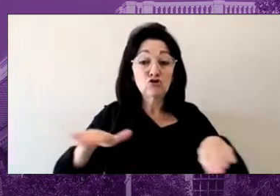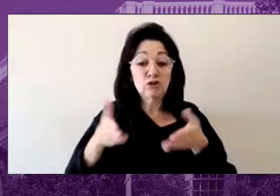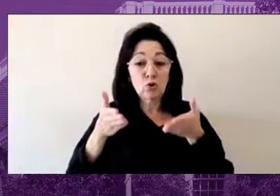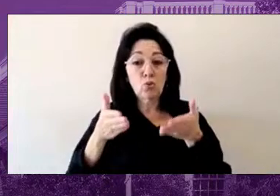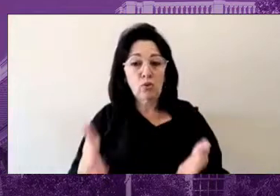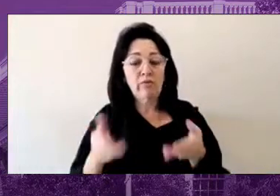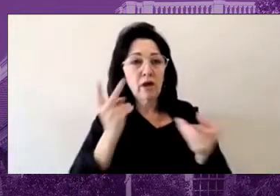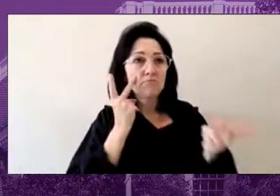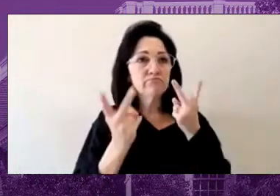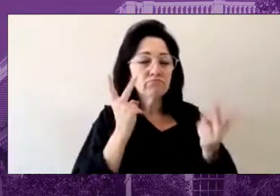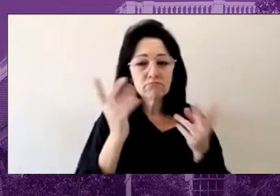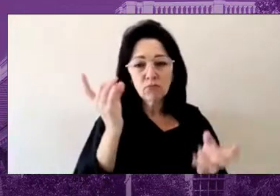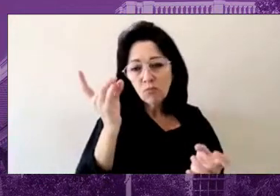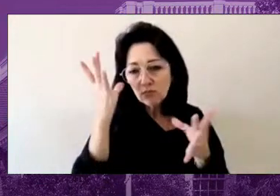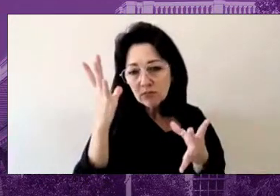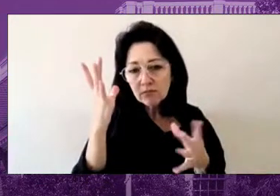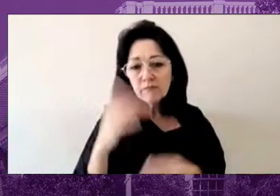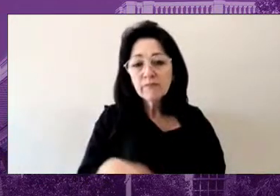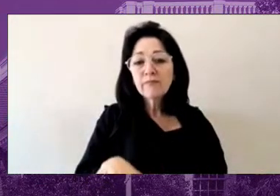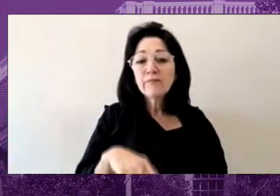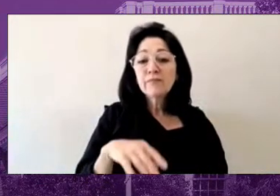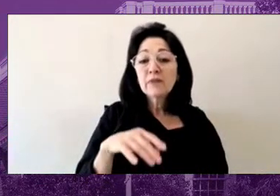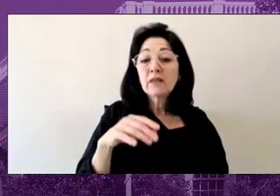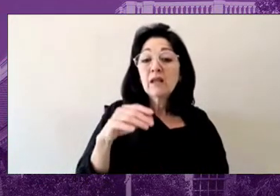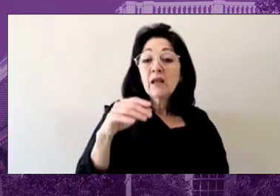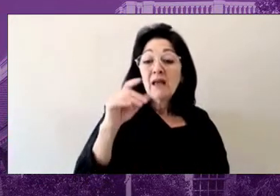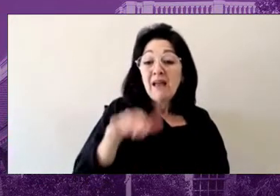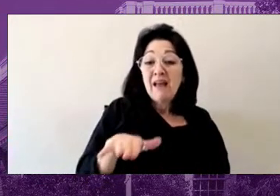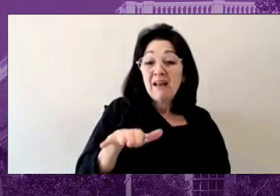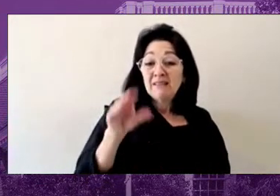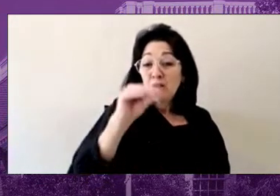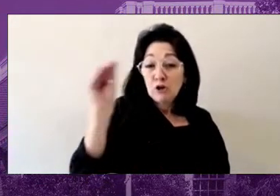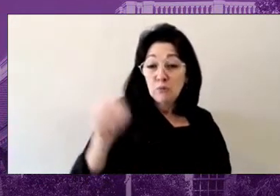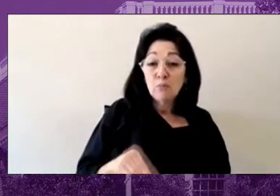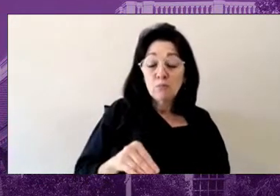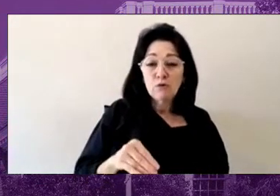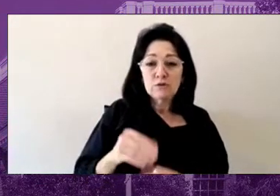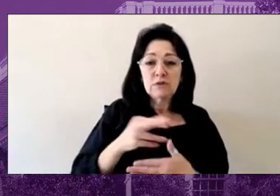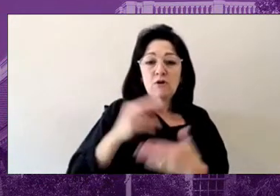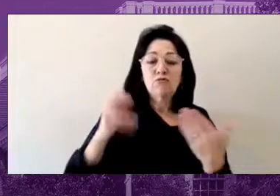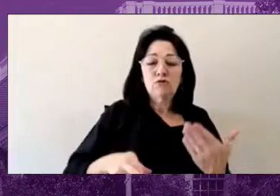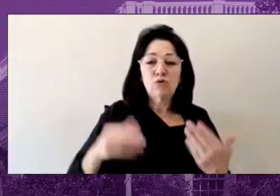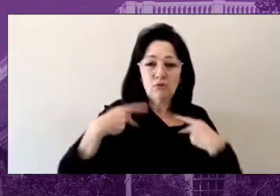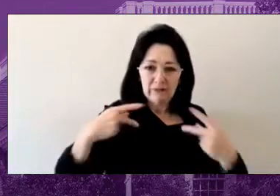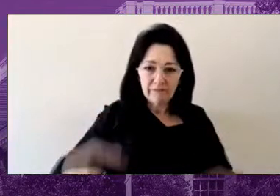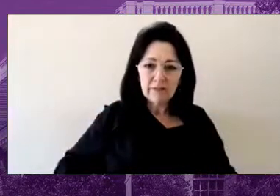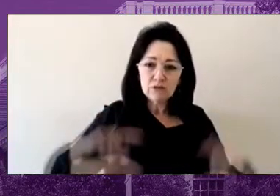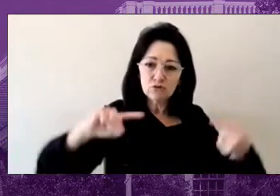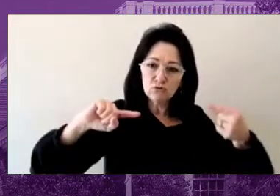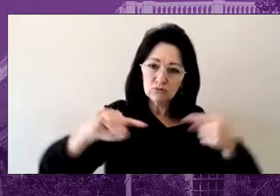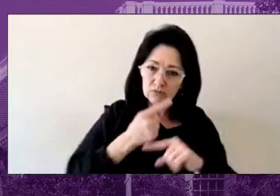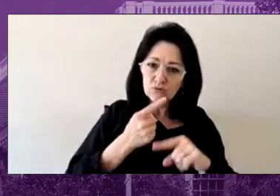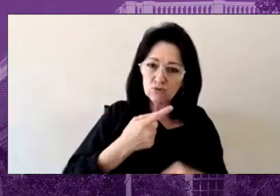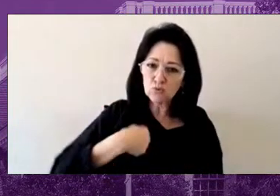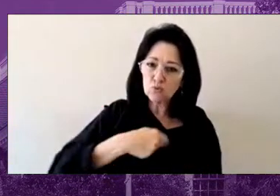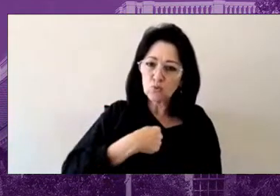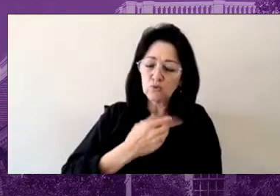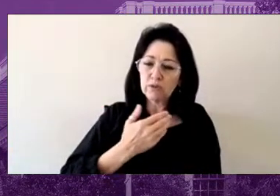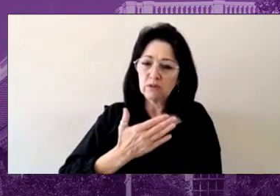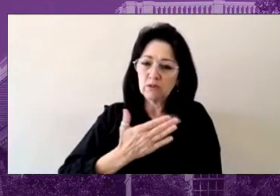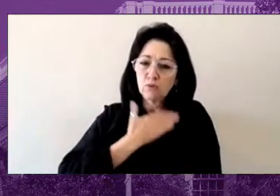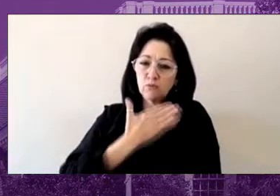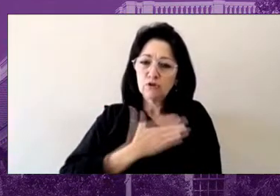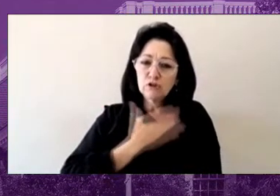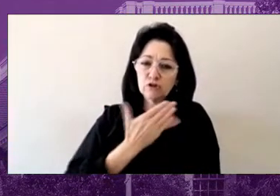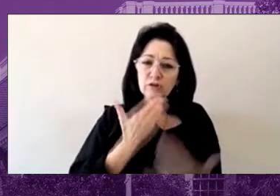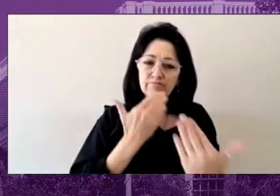15% resulted in physical injury. And we appreciate the Attorney General and our family court